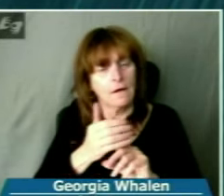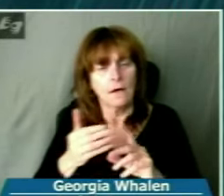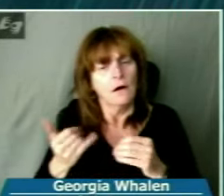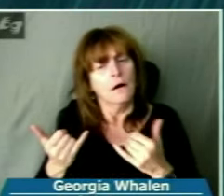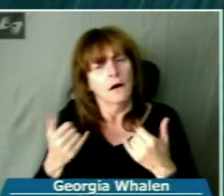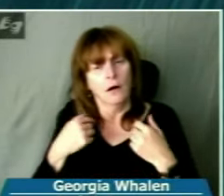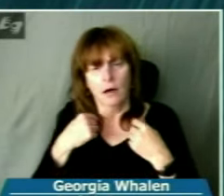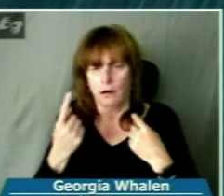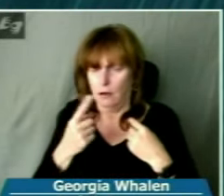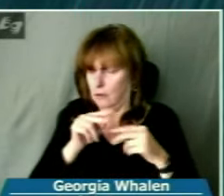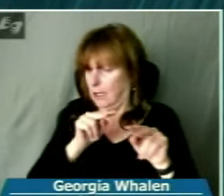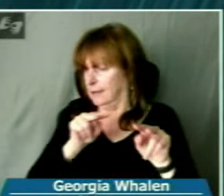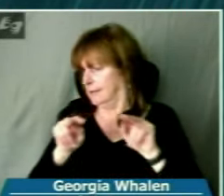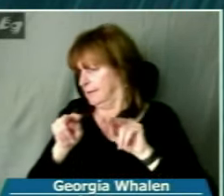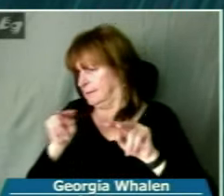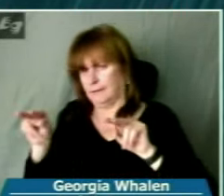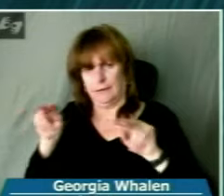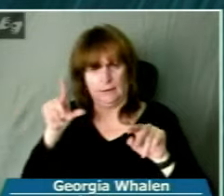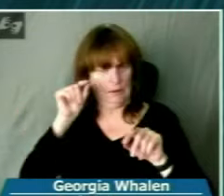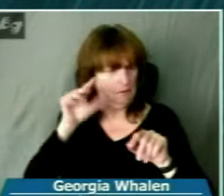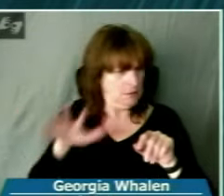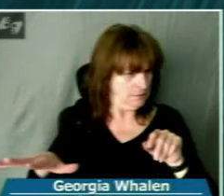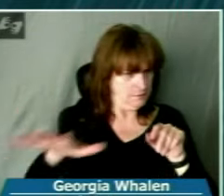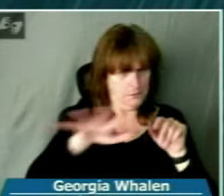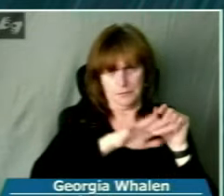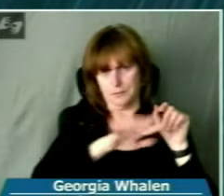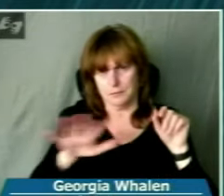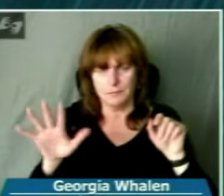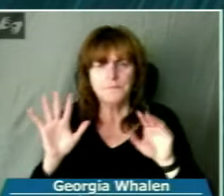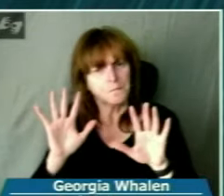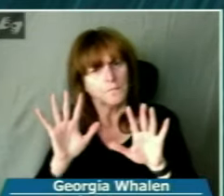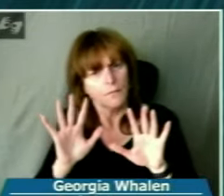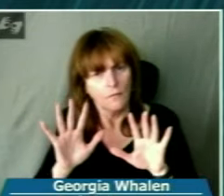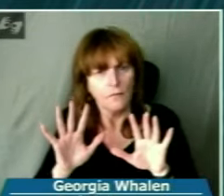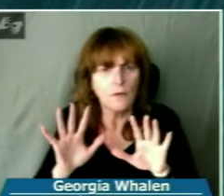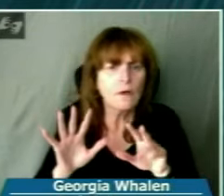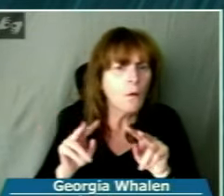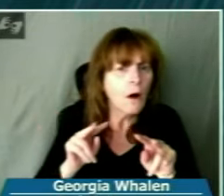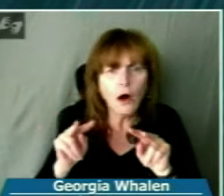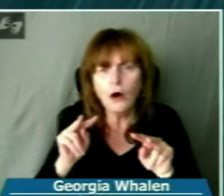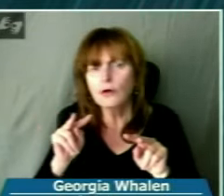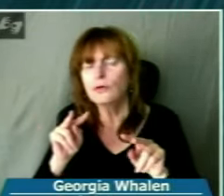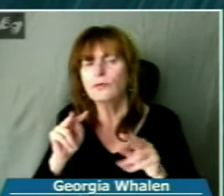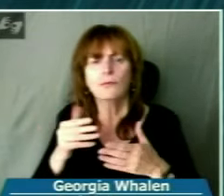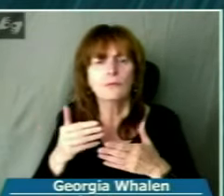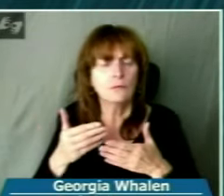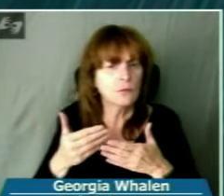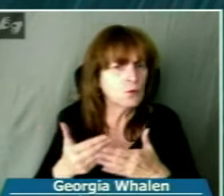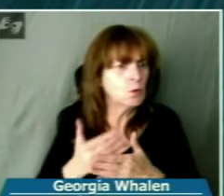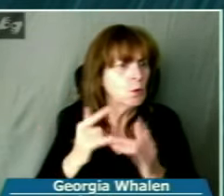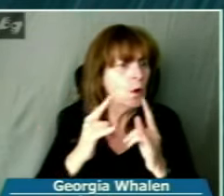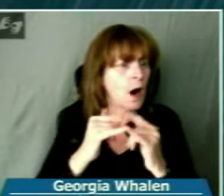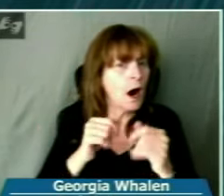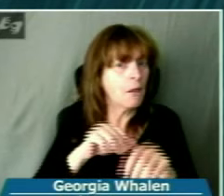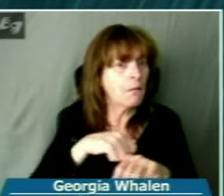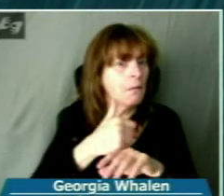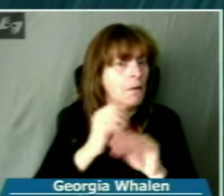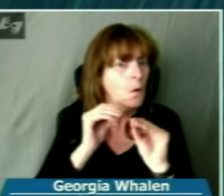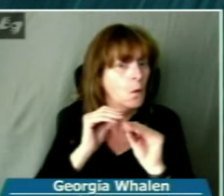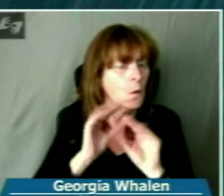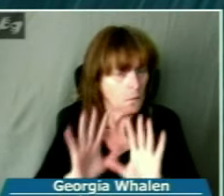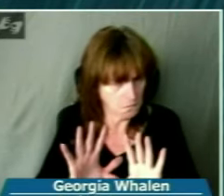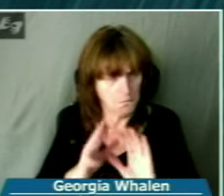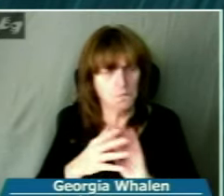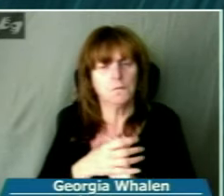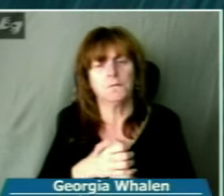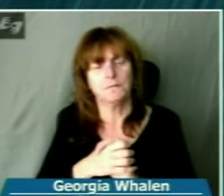that we're not starting any new encampments as we move along as well. Grace, just another quick